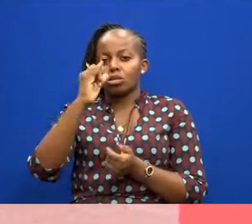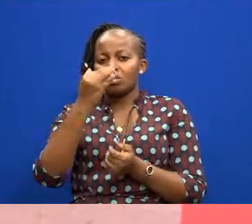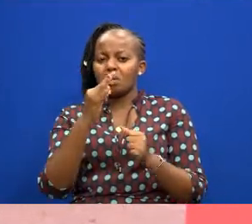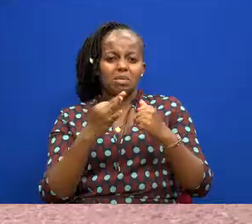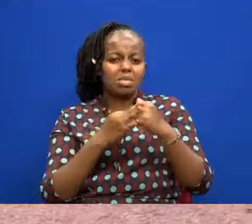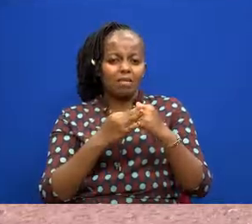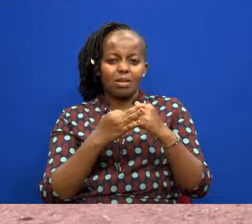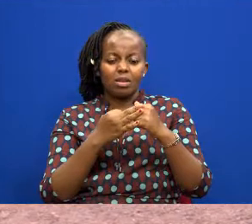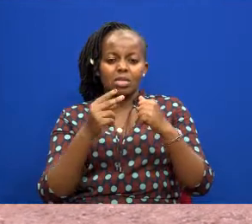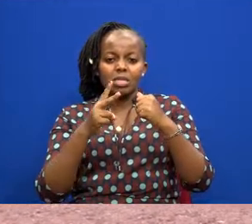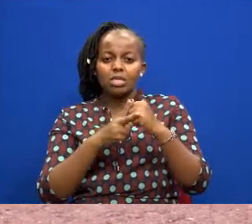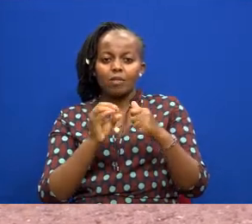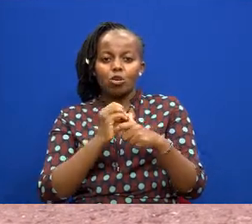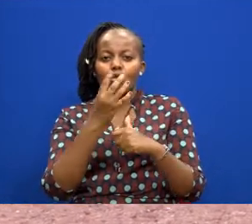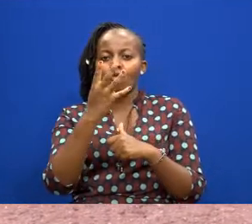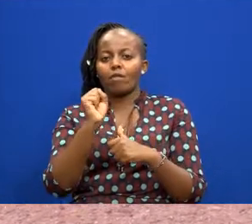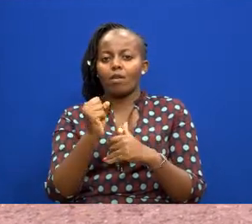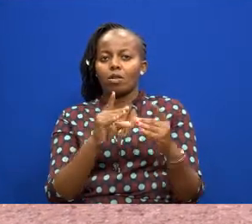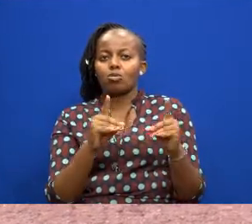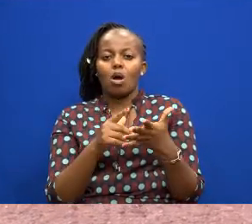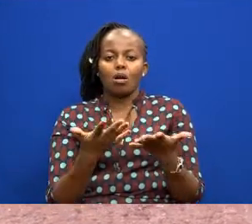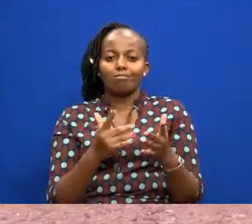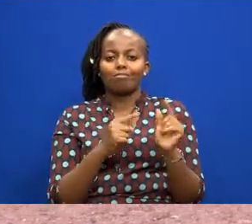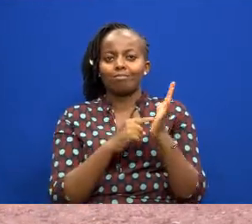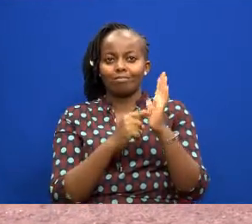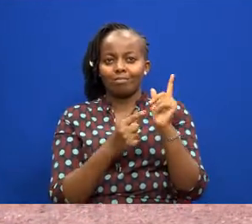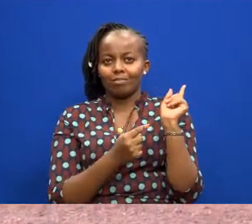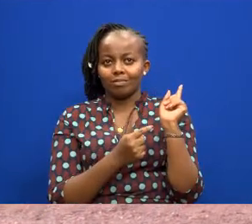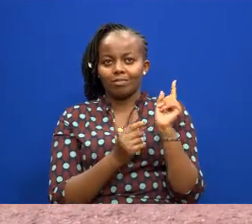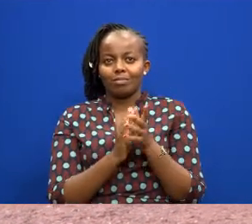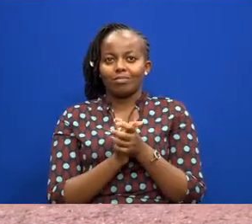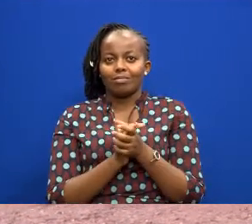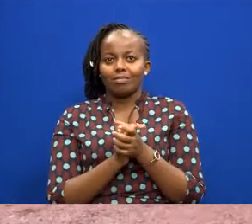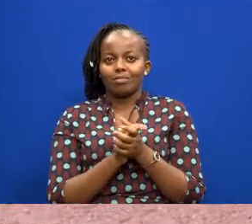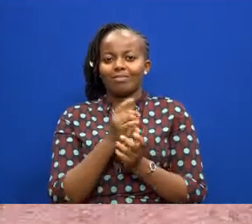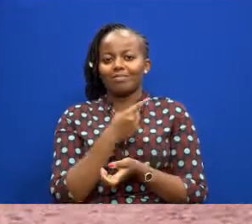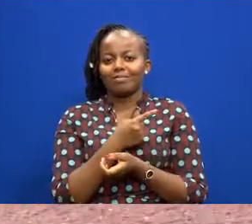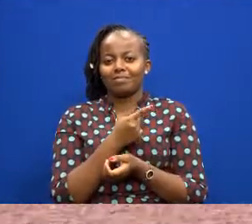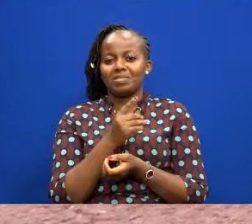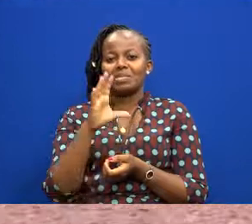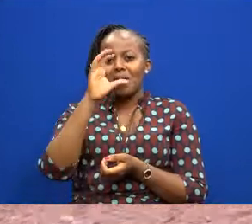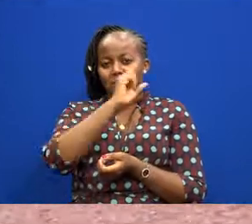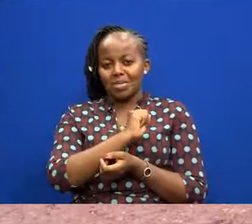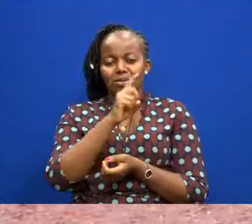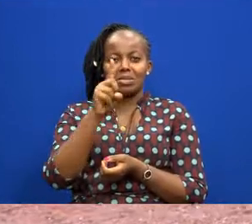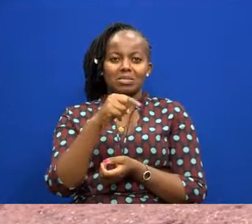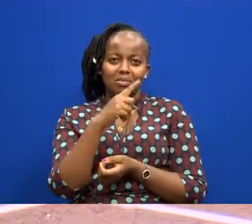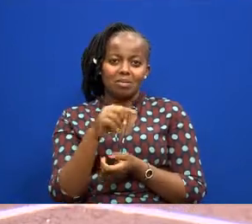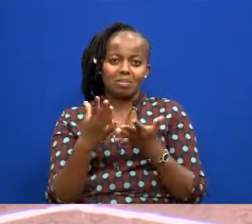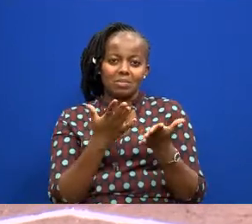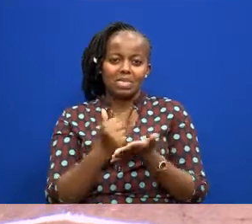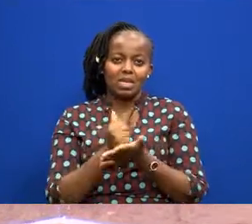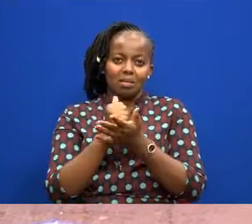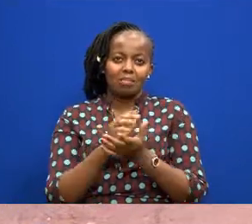this is what you do. Maybe let's go to 5. Sorry, I lost that. Can I have the marker please and try